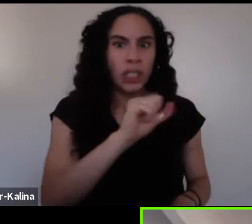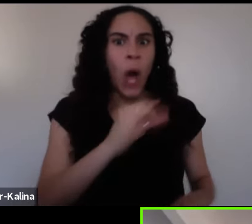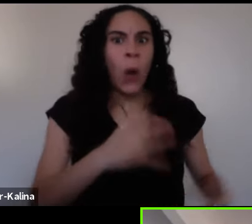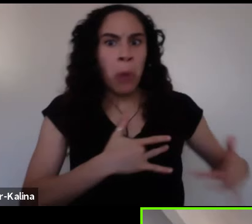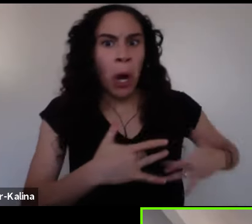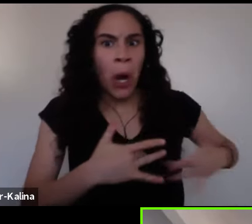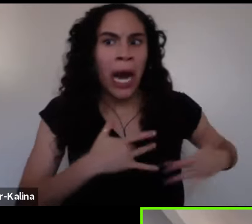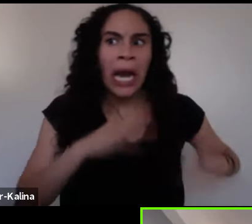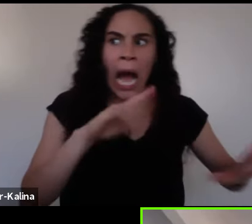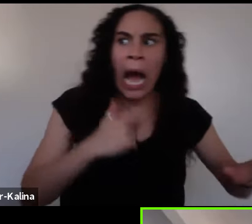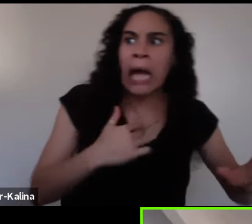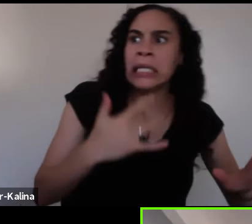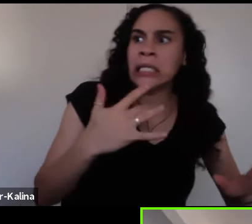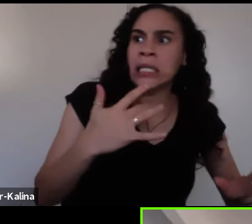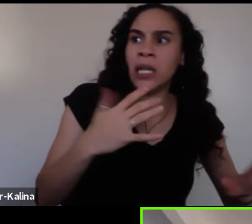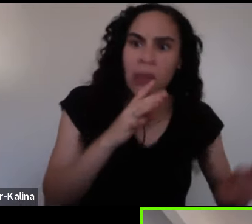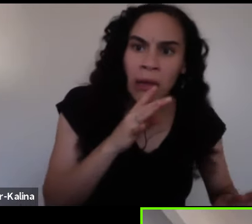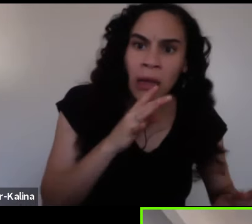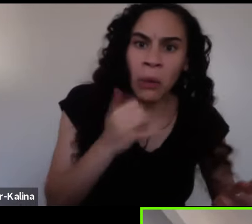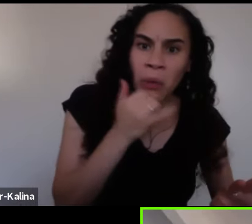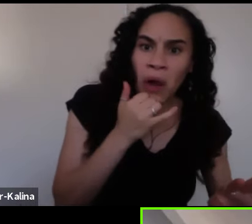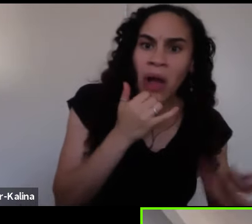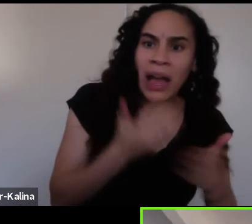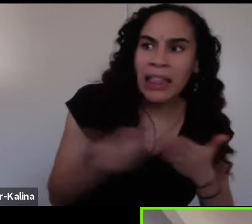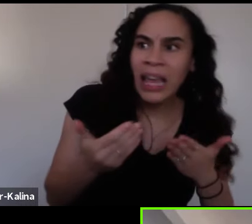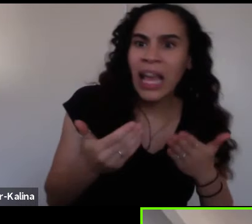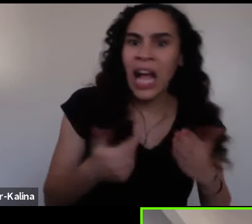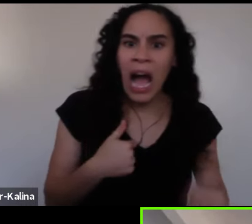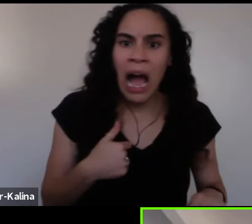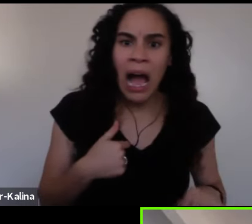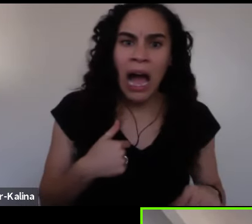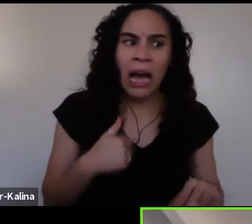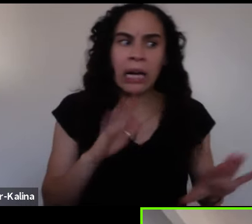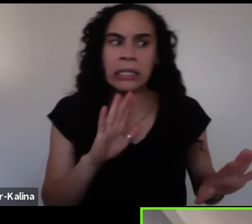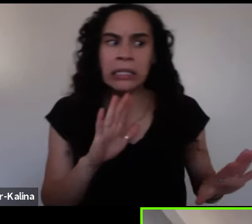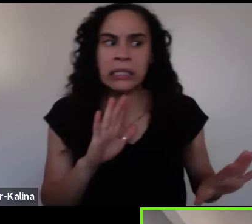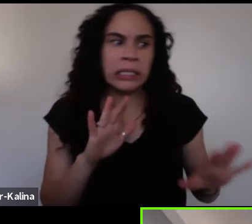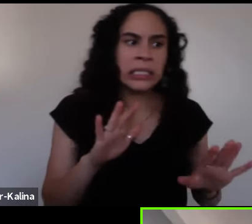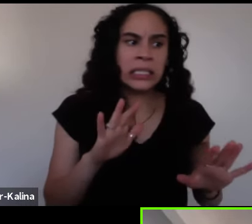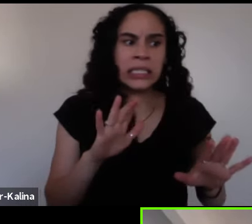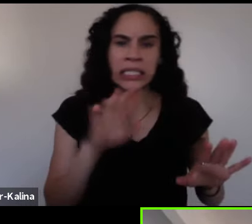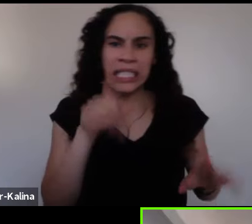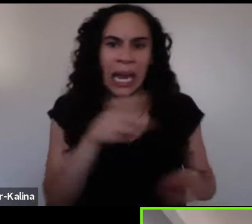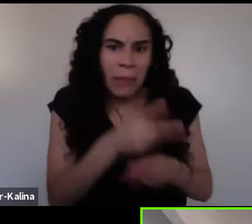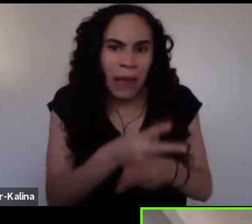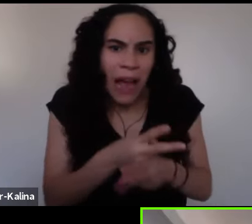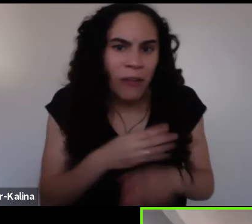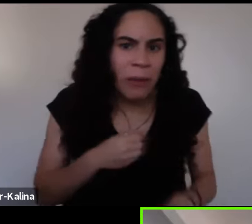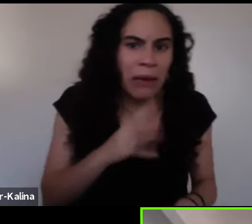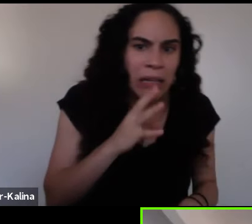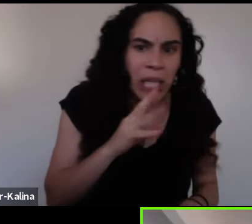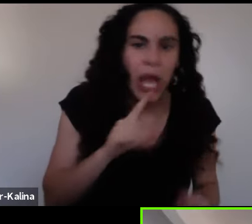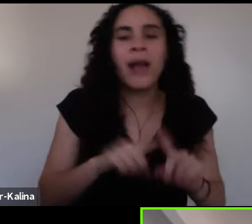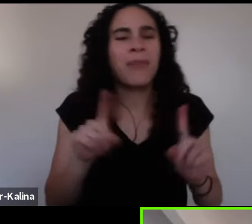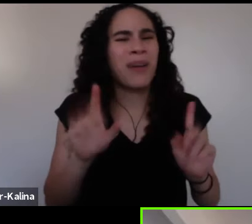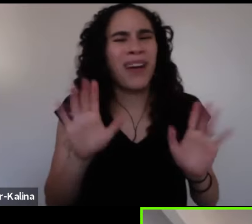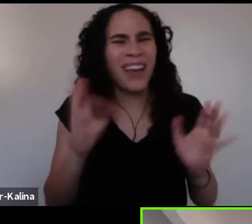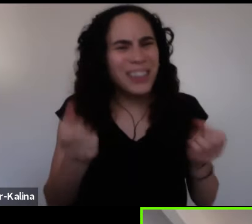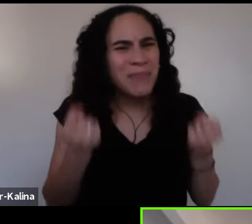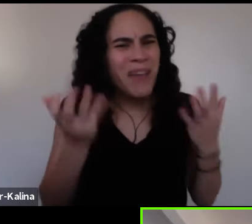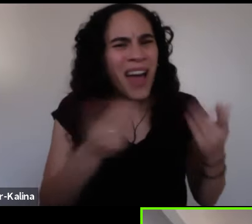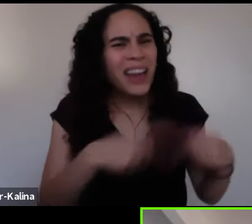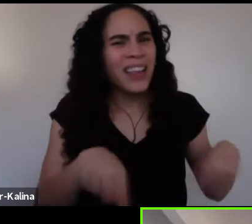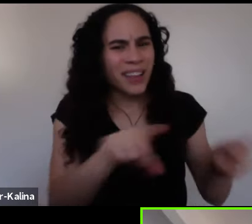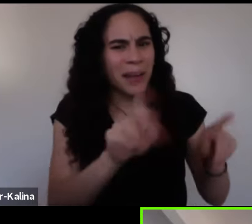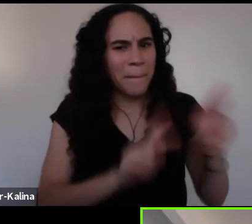wrong thing and so worried about stepping into these landmines, but a majority of the people that I have